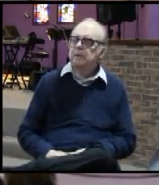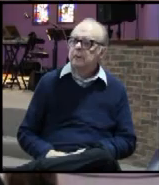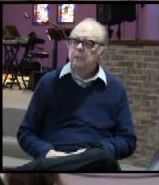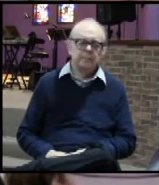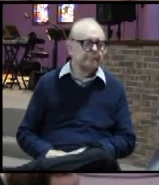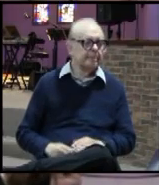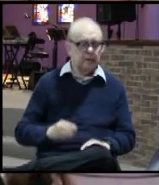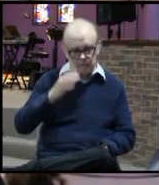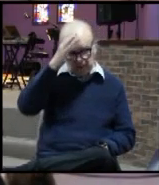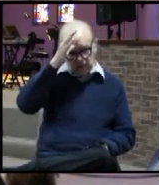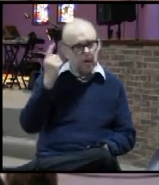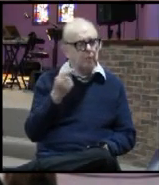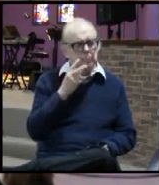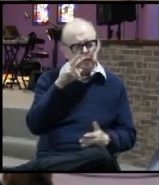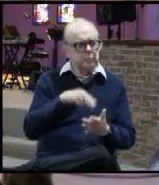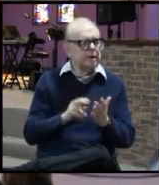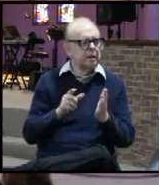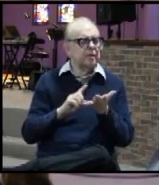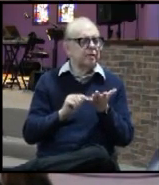He always liked to read the newspaper.